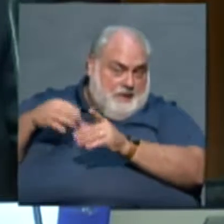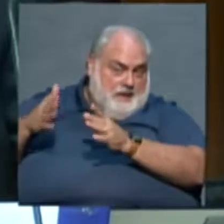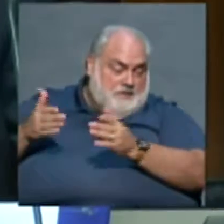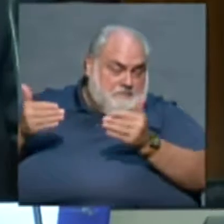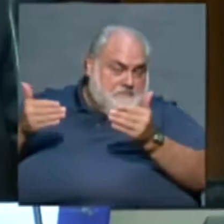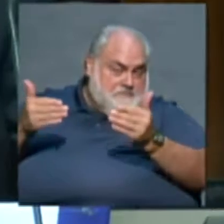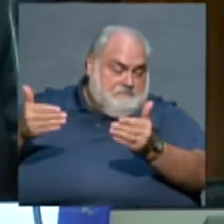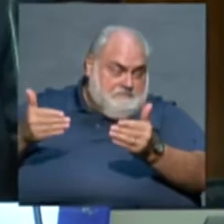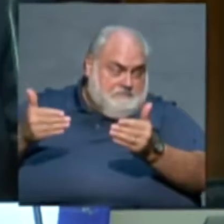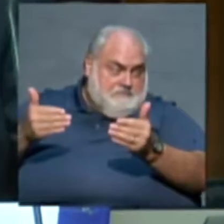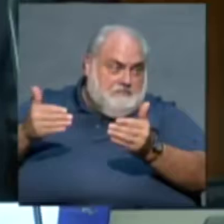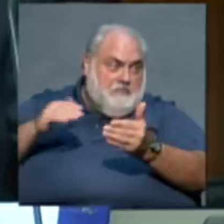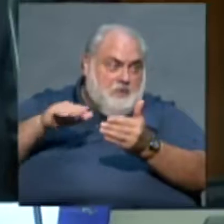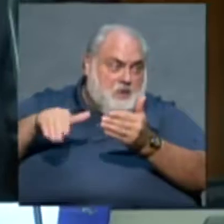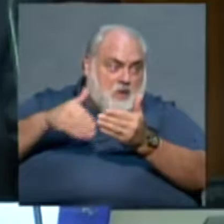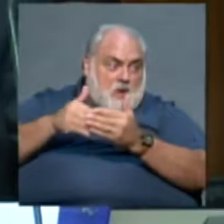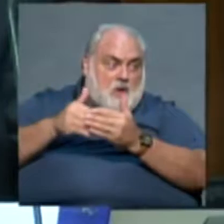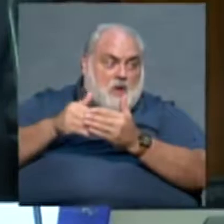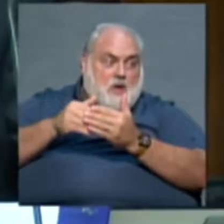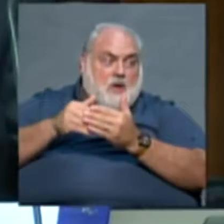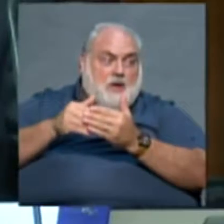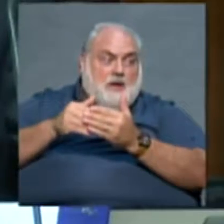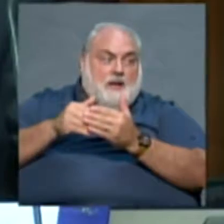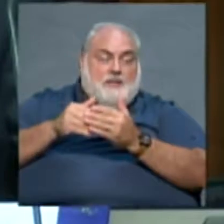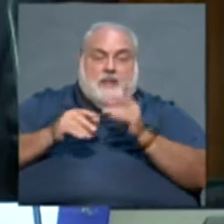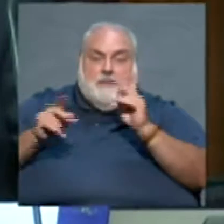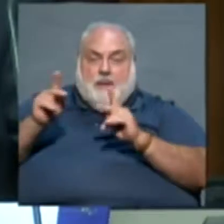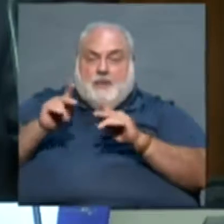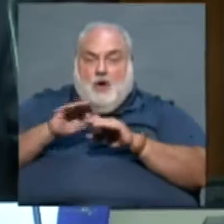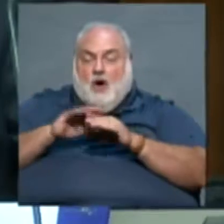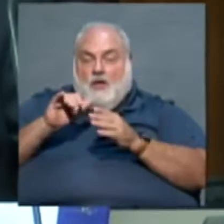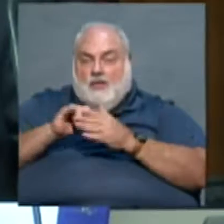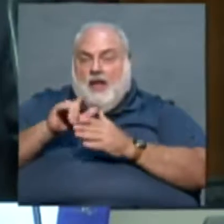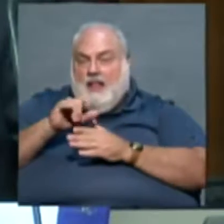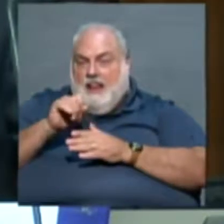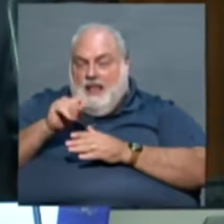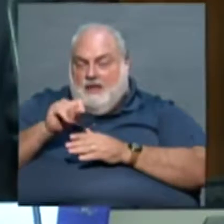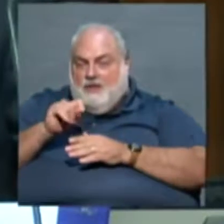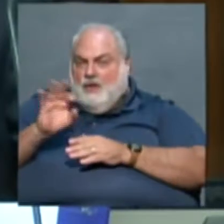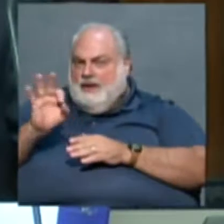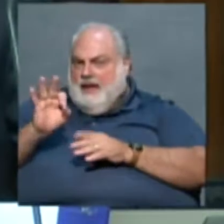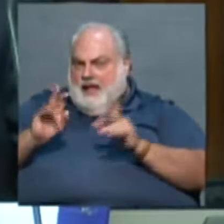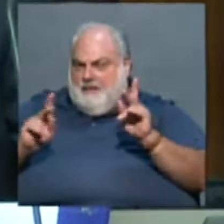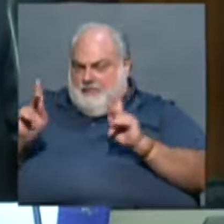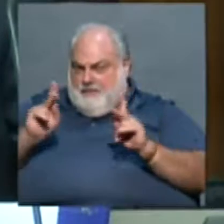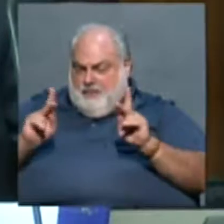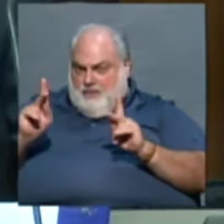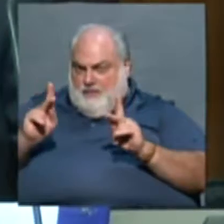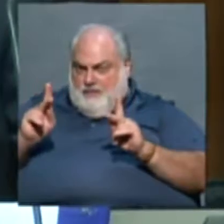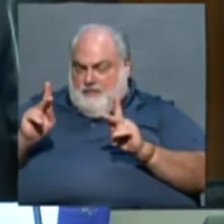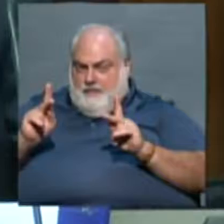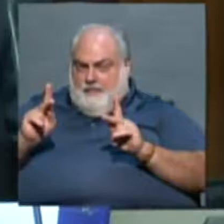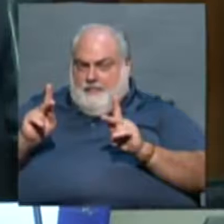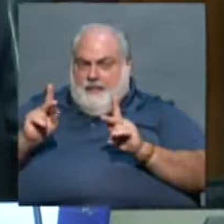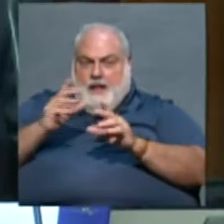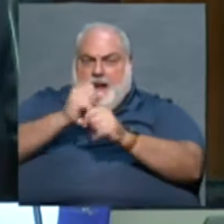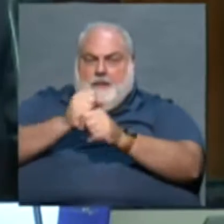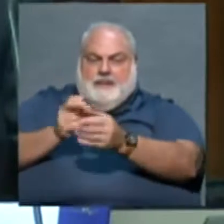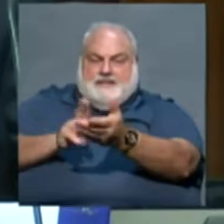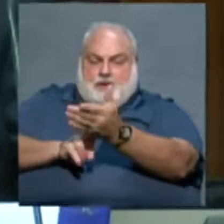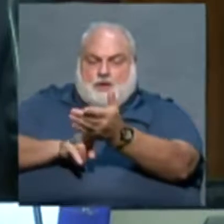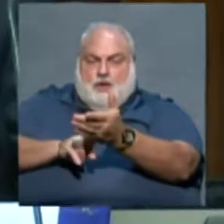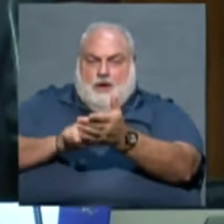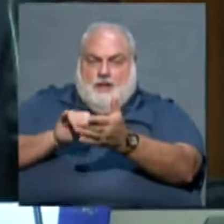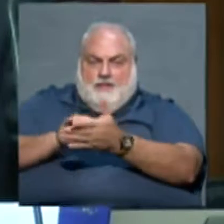go to all of the owners on the abstract list, which there are 9 owners, obtain a signature from them